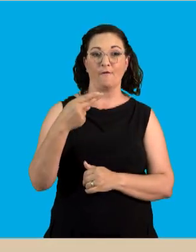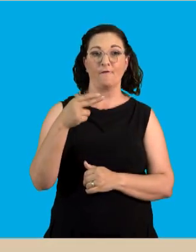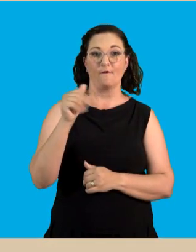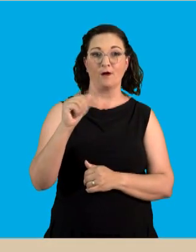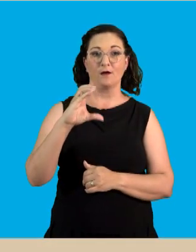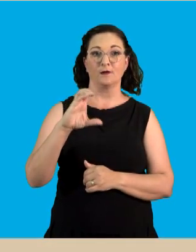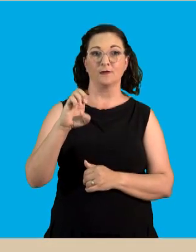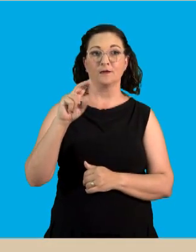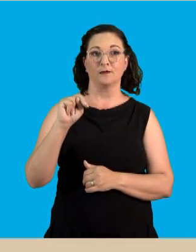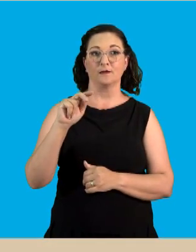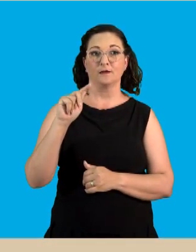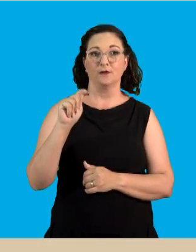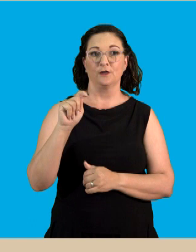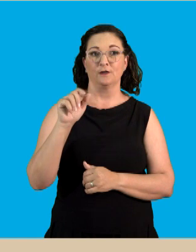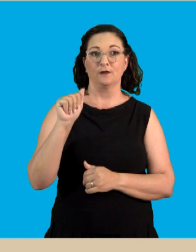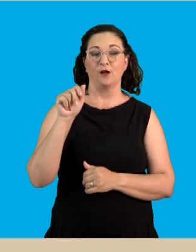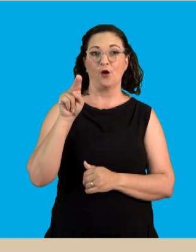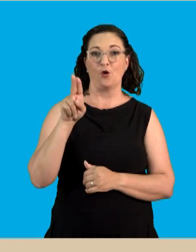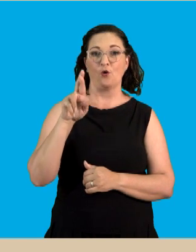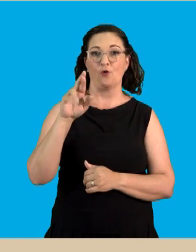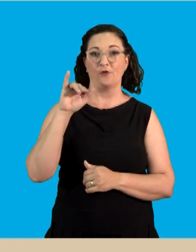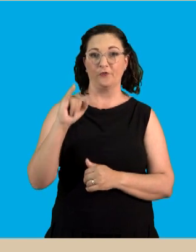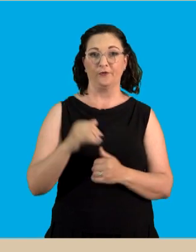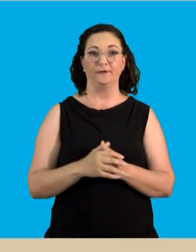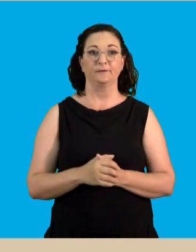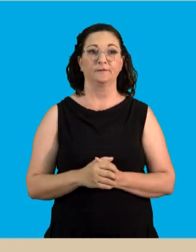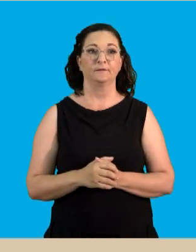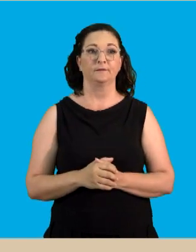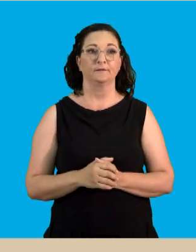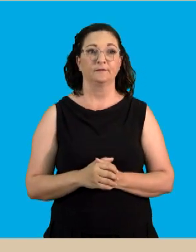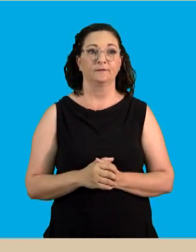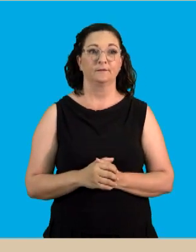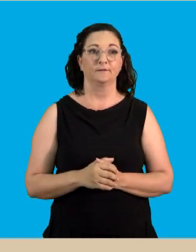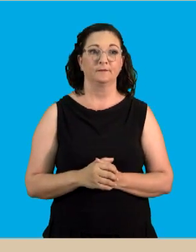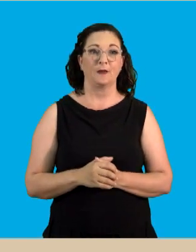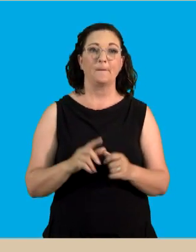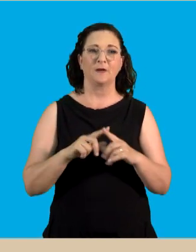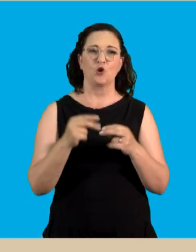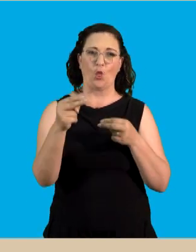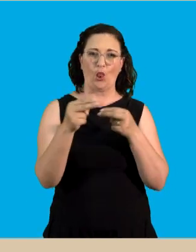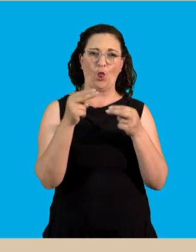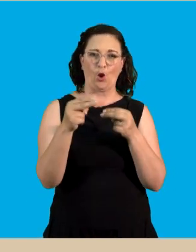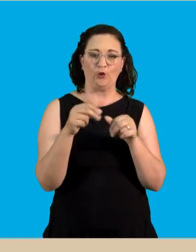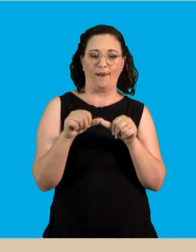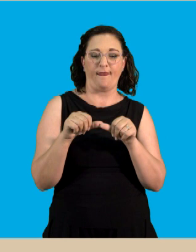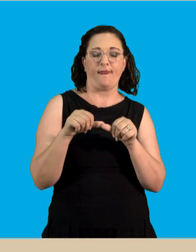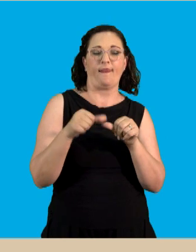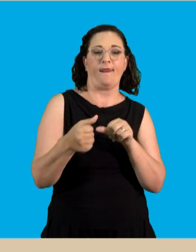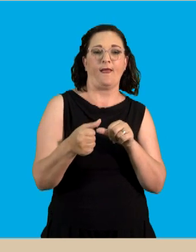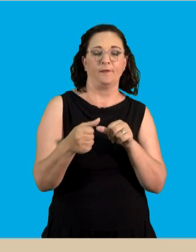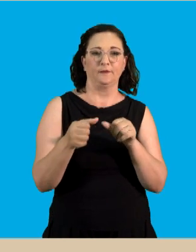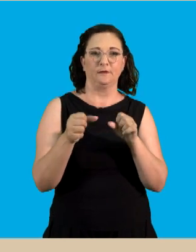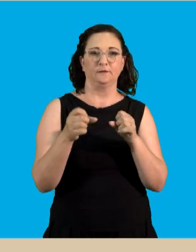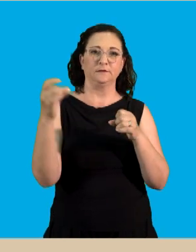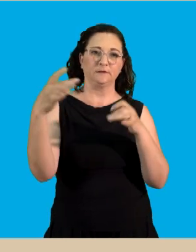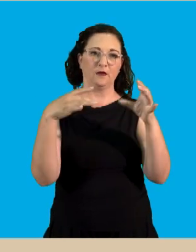okay? Now, the Alpha Centauri is the closest neighboring star system. Why are